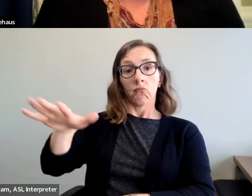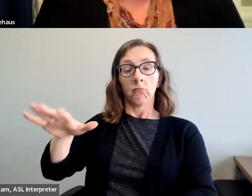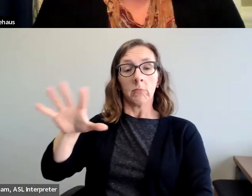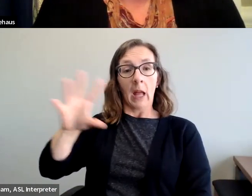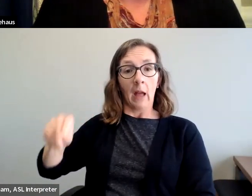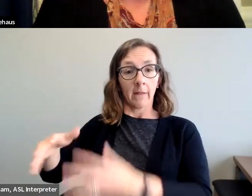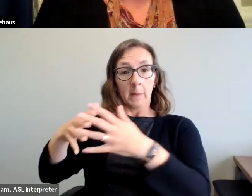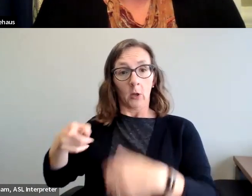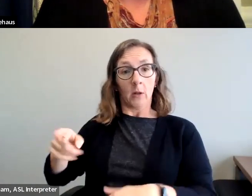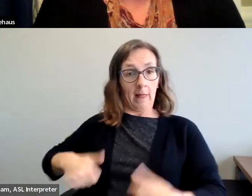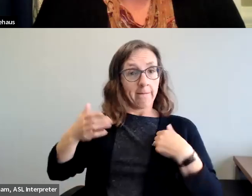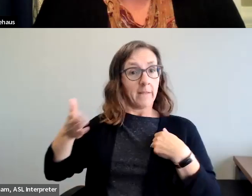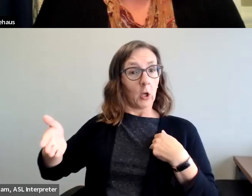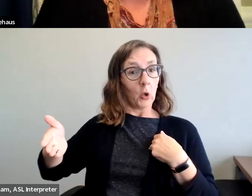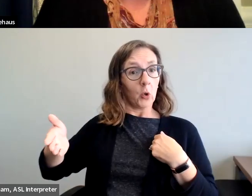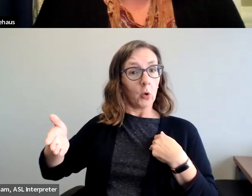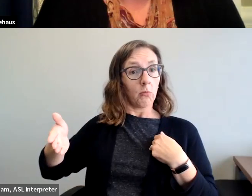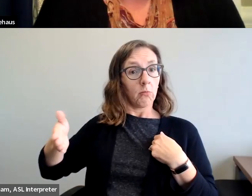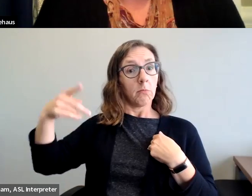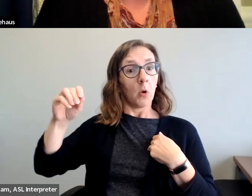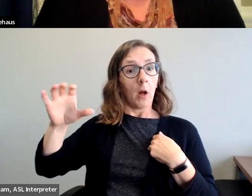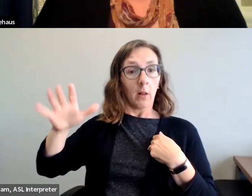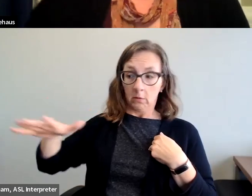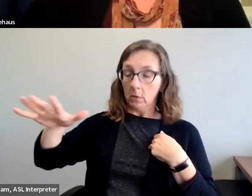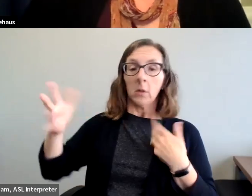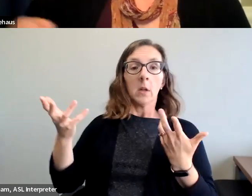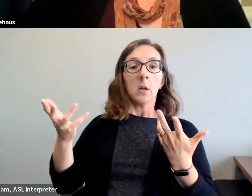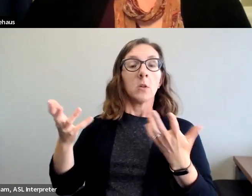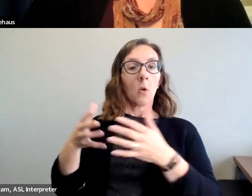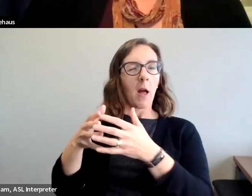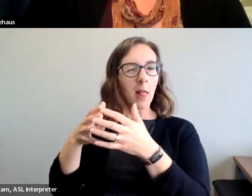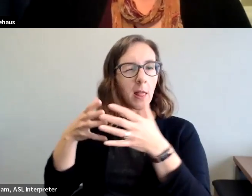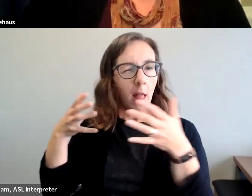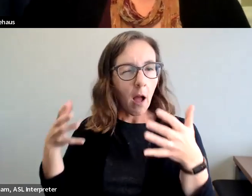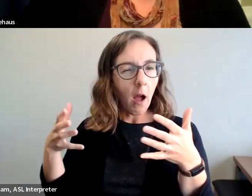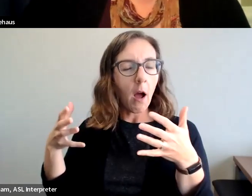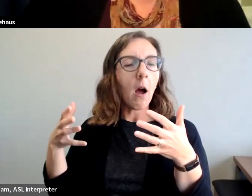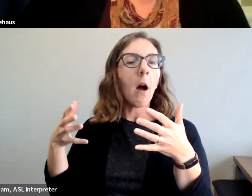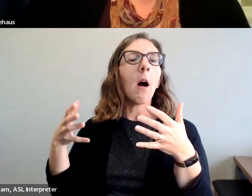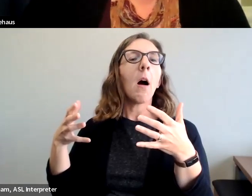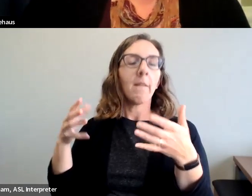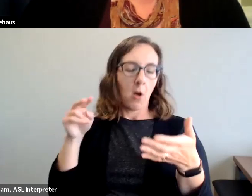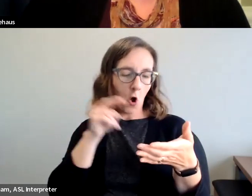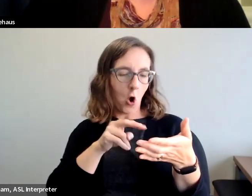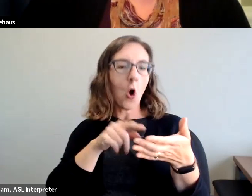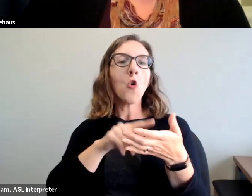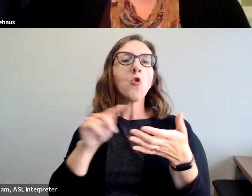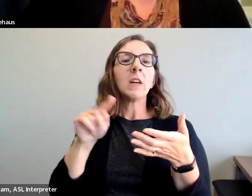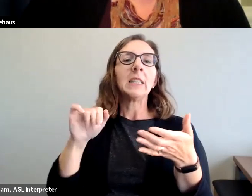code. So a lot of inferences were made to where I lived, and perhaps